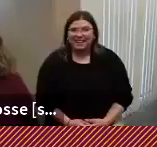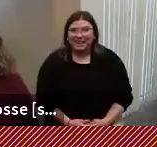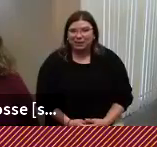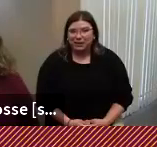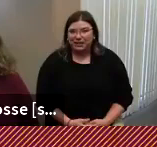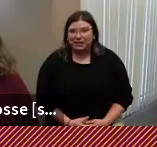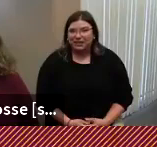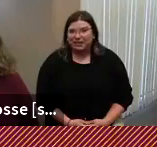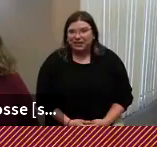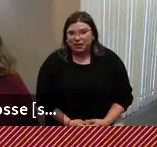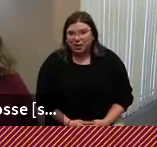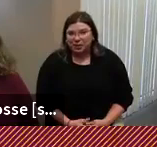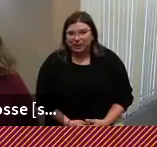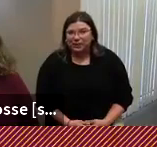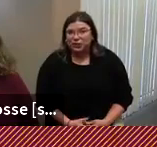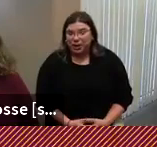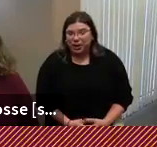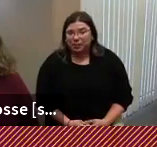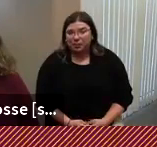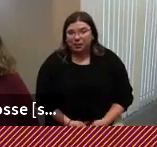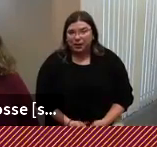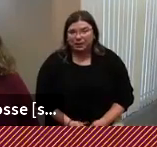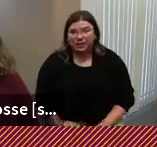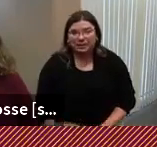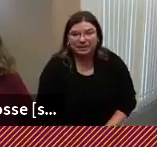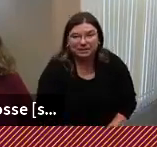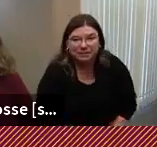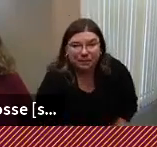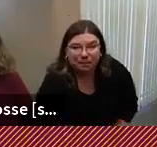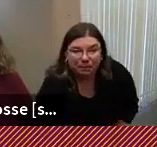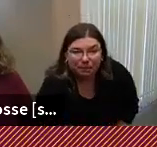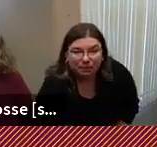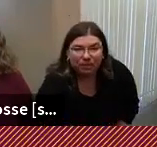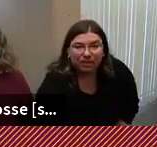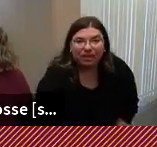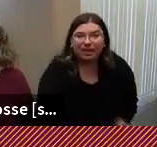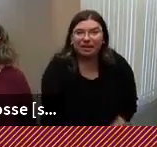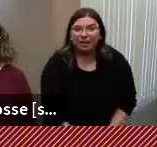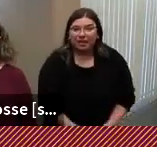Okay, and then I'm going to talk about the job prospects.